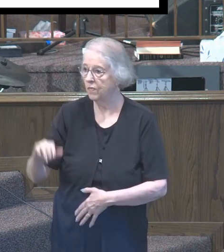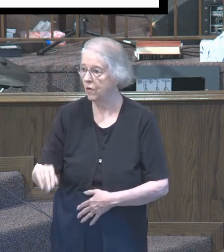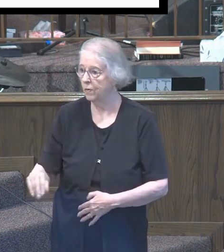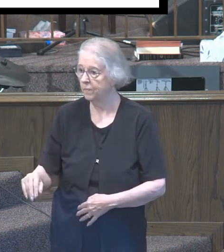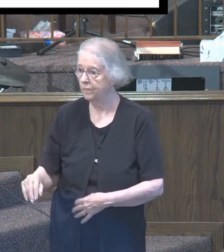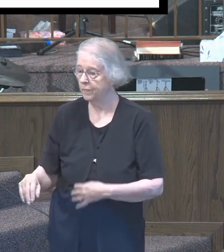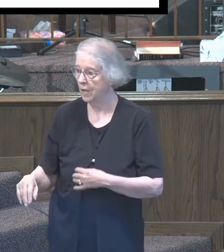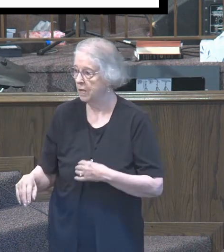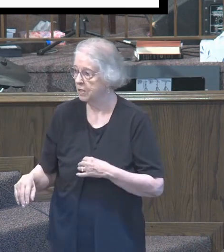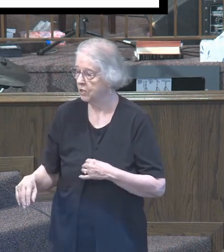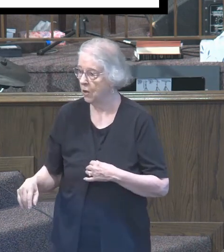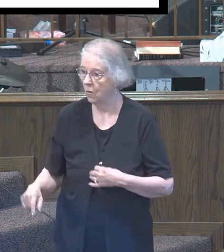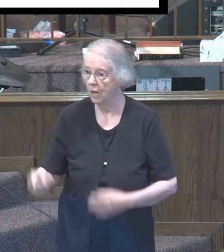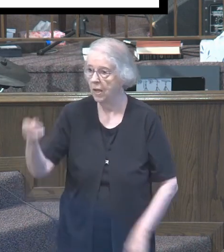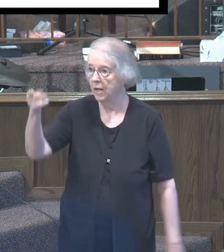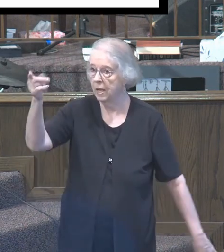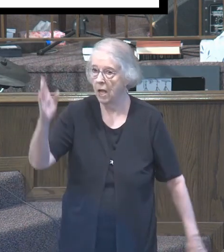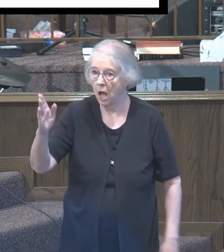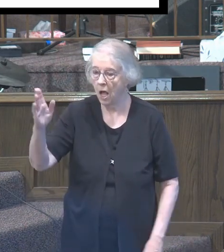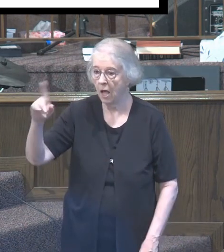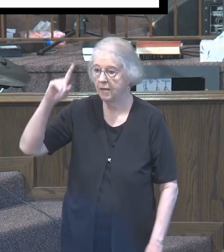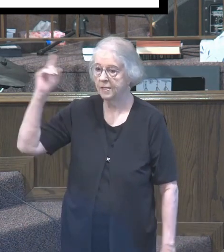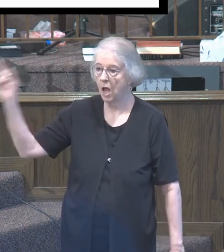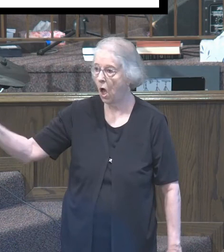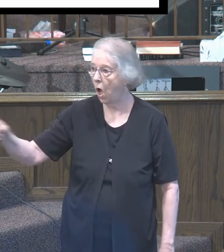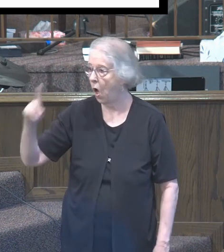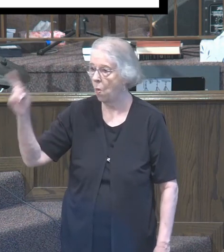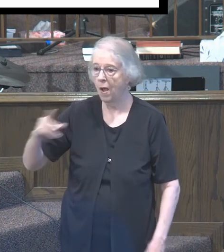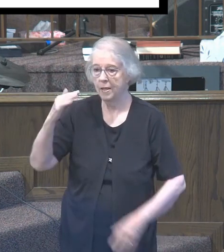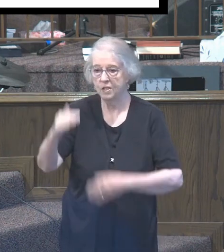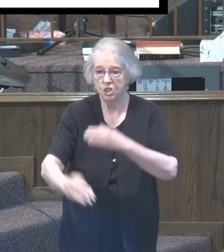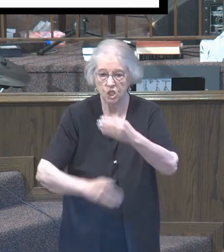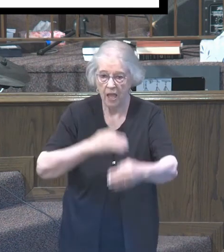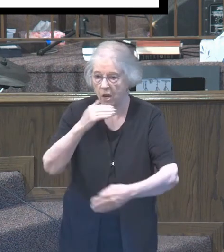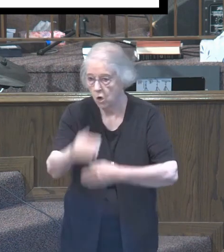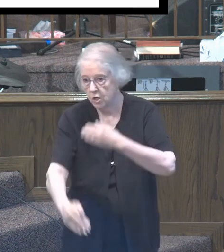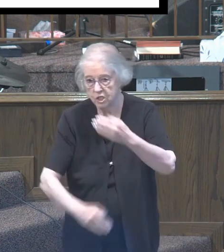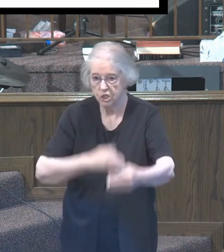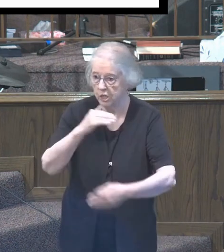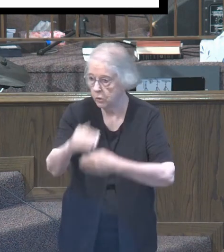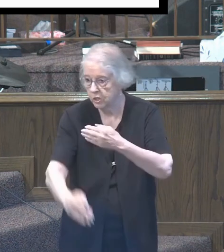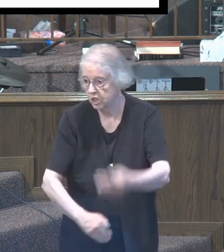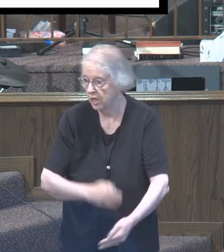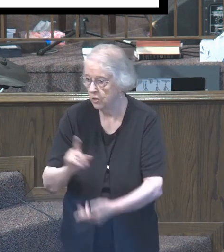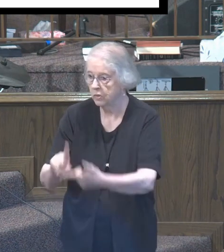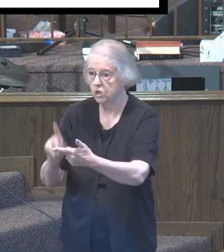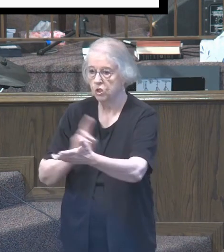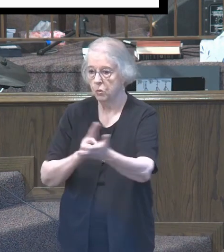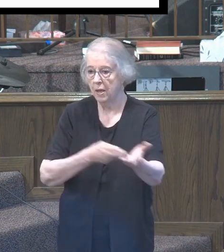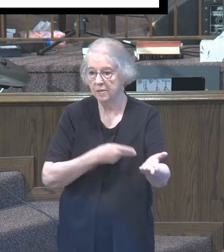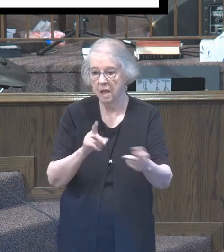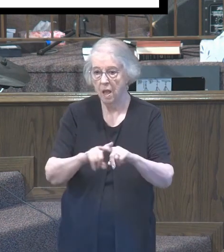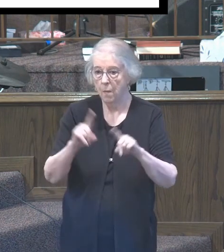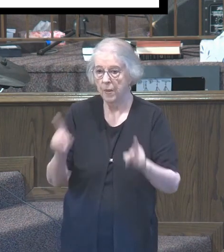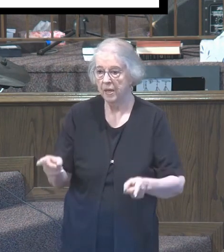to God, is vigorous and requires total attention. Be wary of false